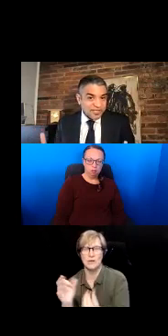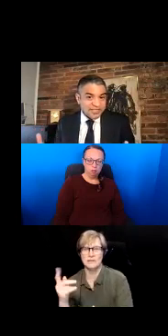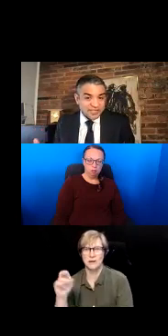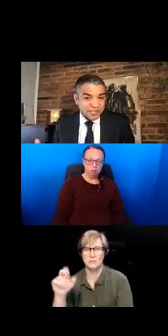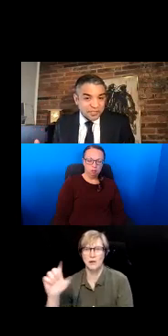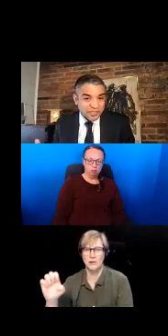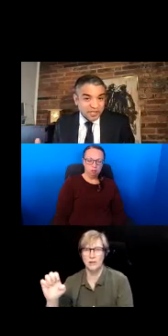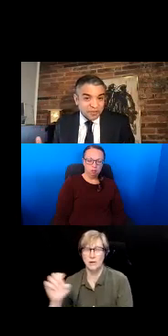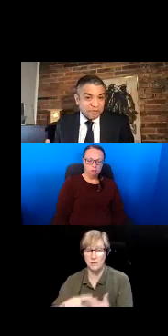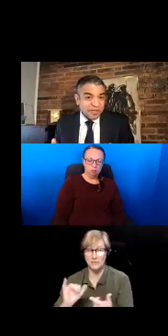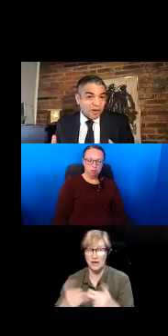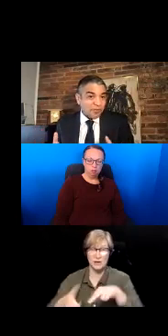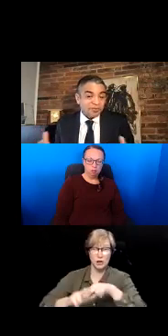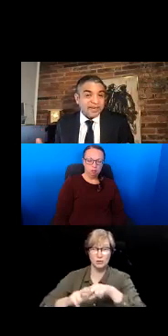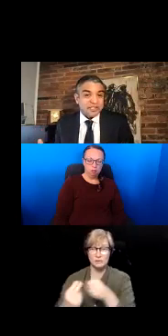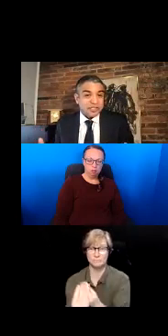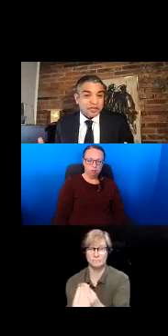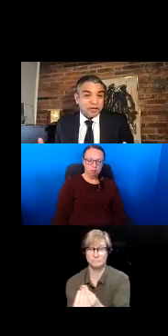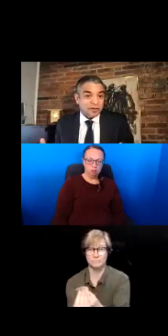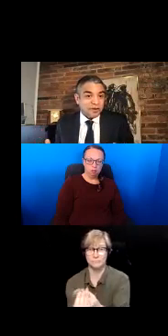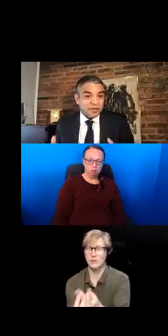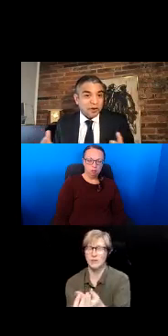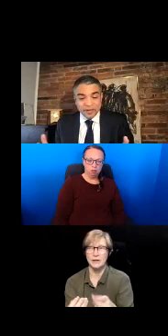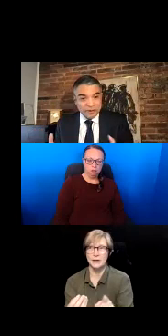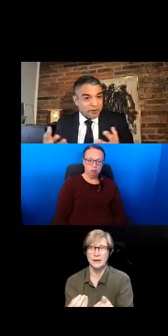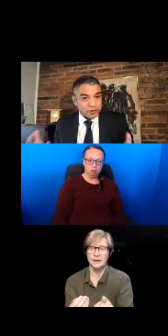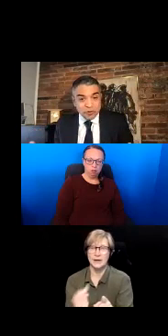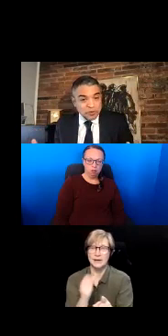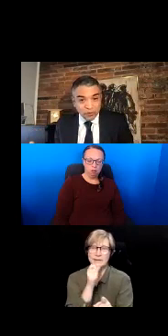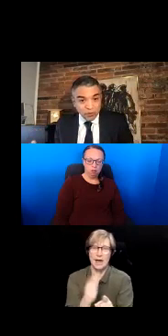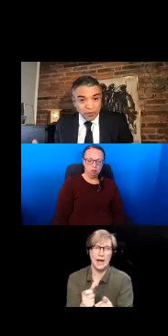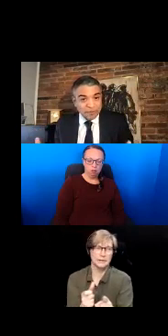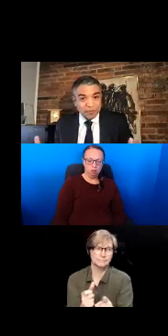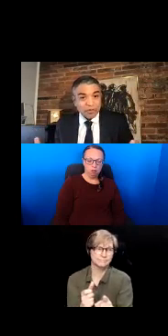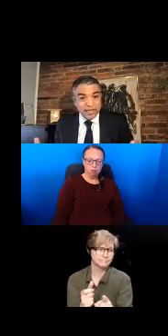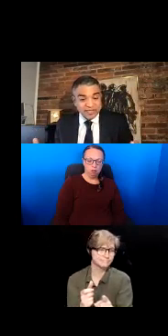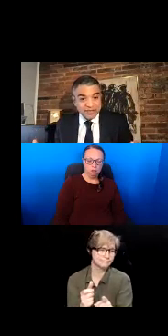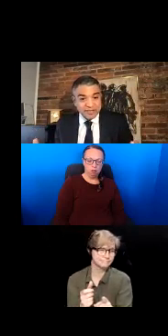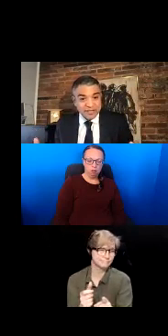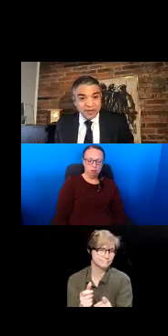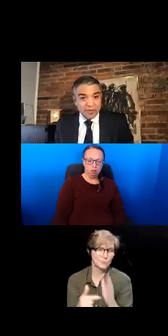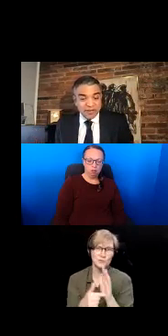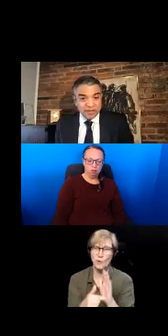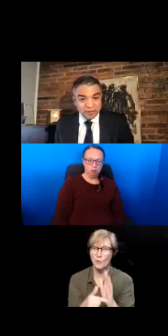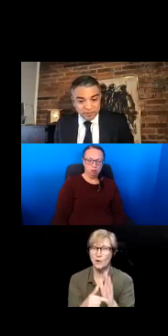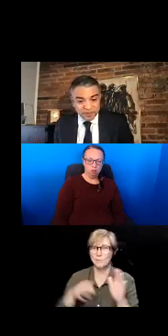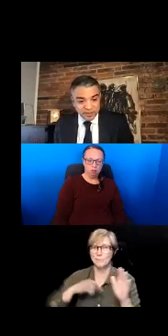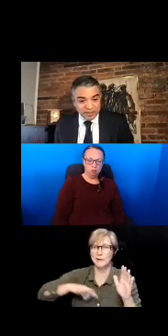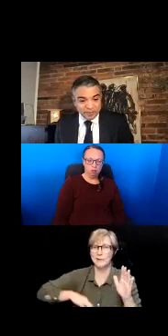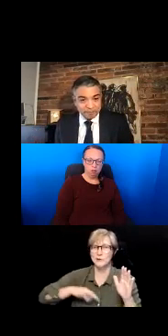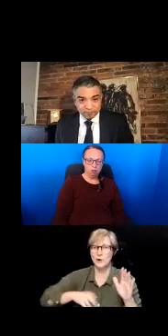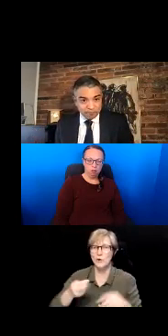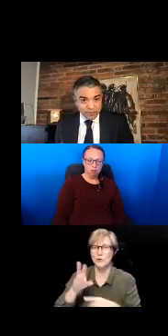increased excitation wouldn't be a reflection of coherent or useful neural activity. Rather, it would